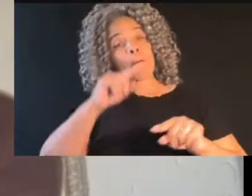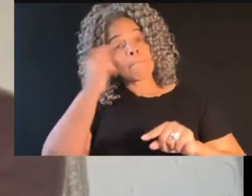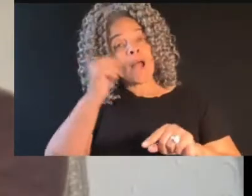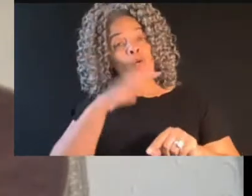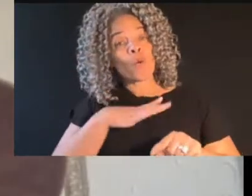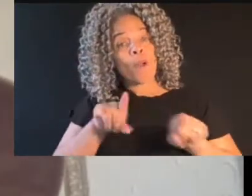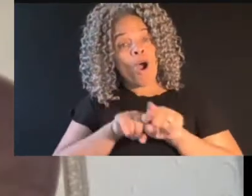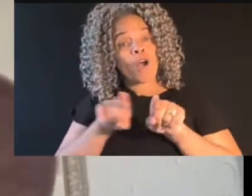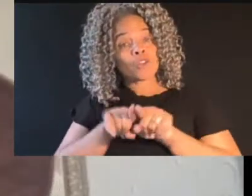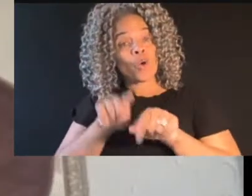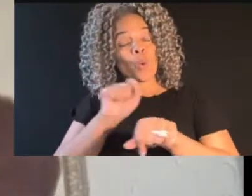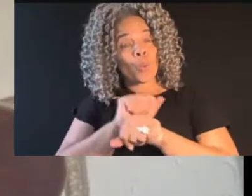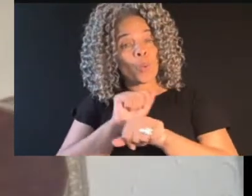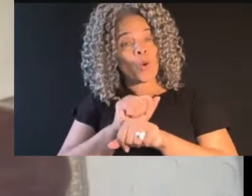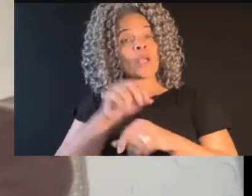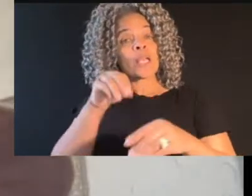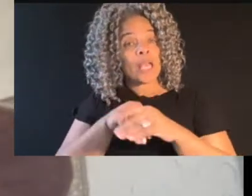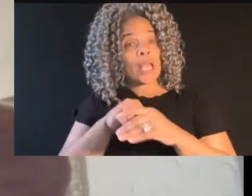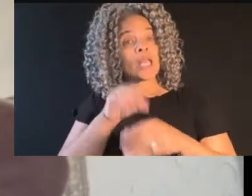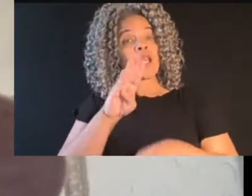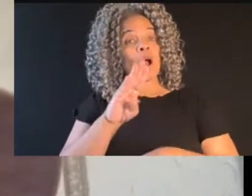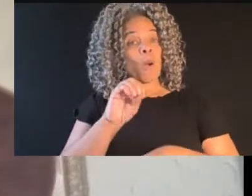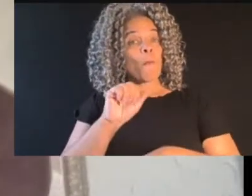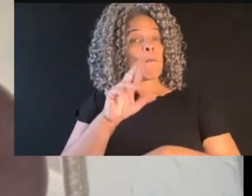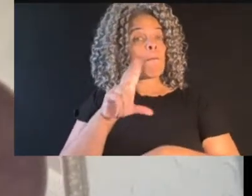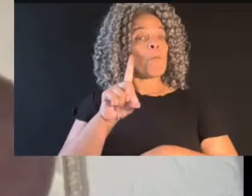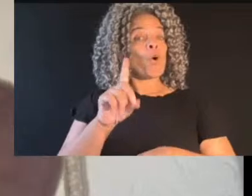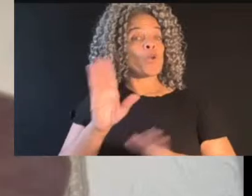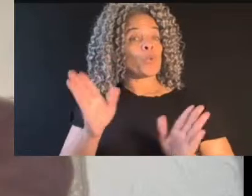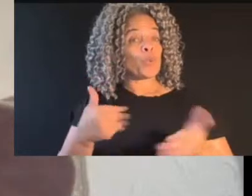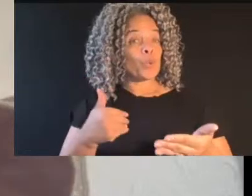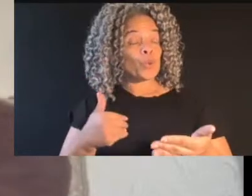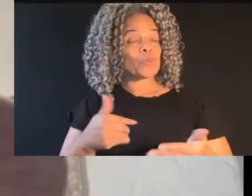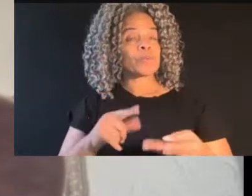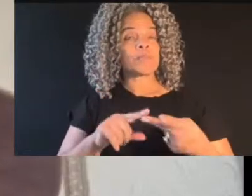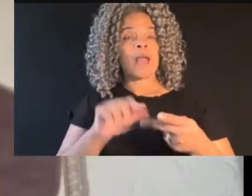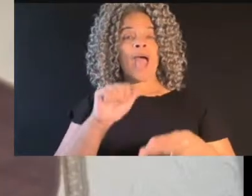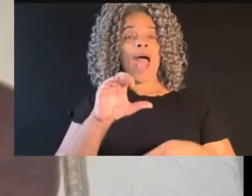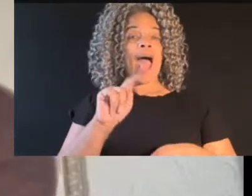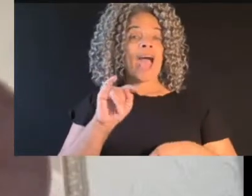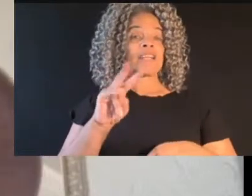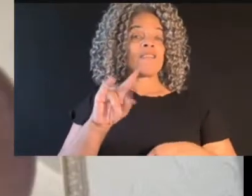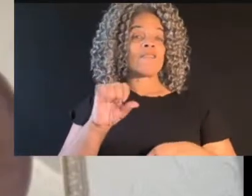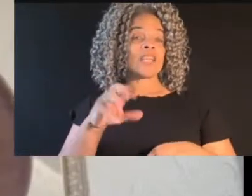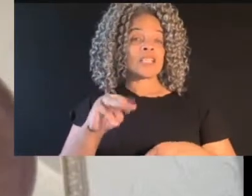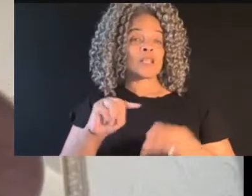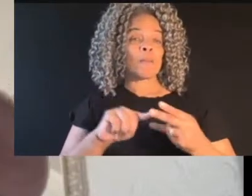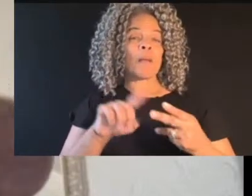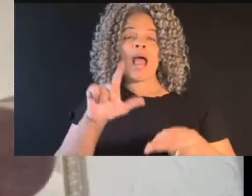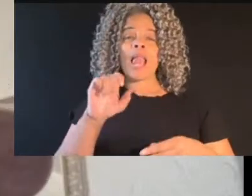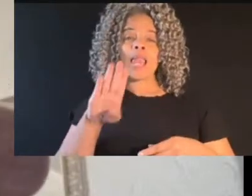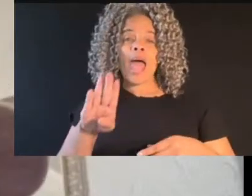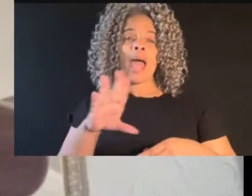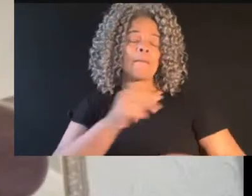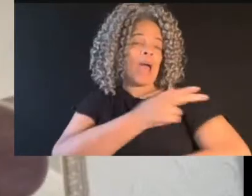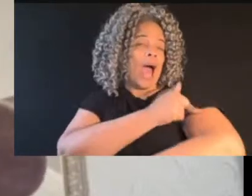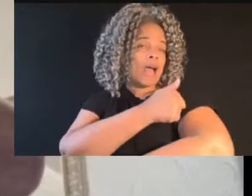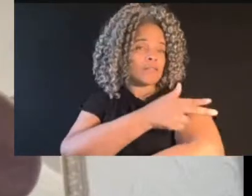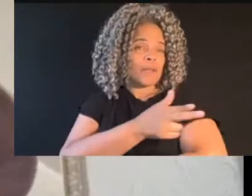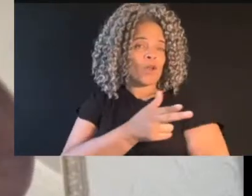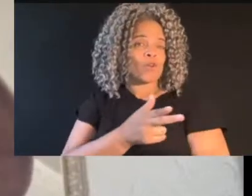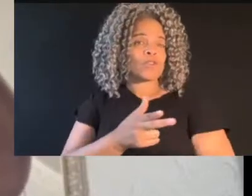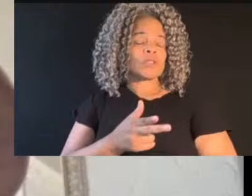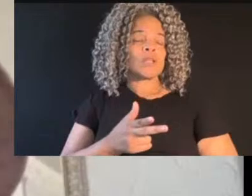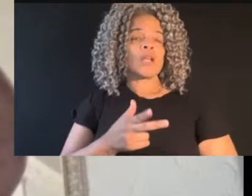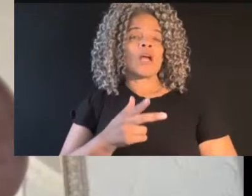do work in boardrooms, in activism, in laboratories and hospitals,